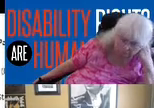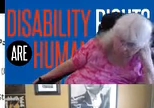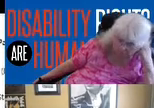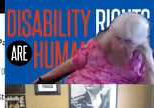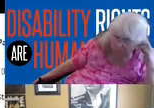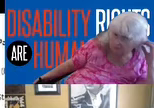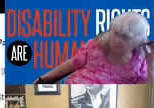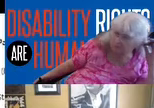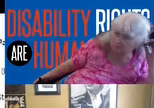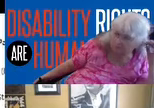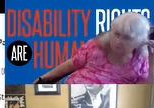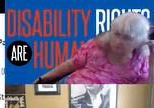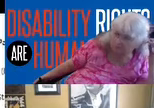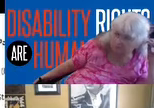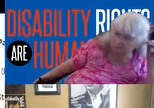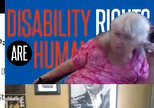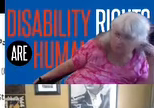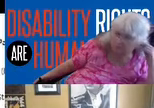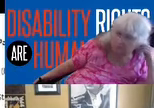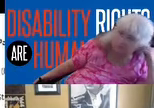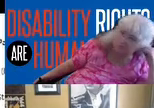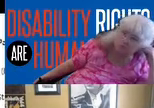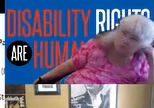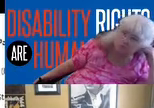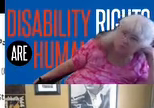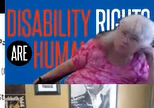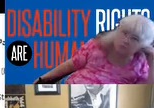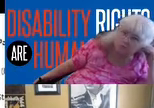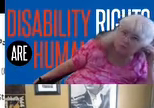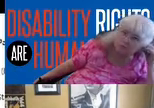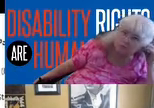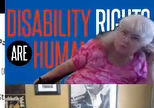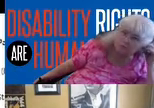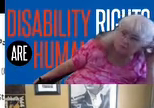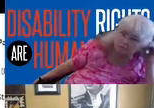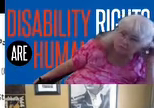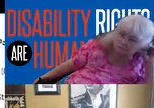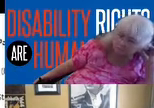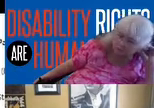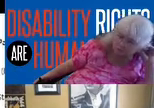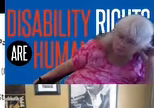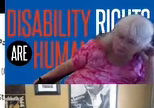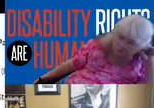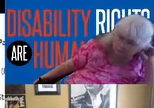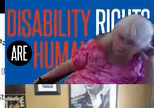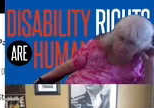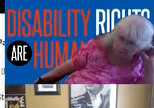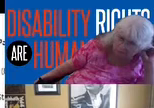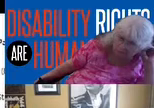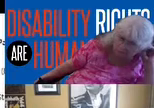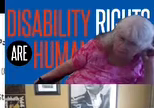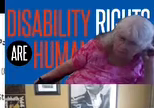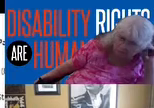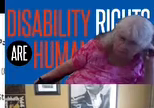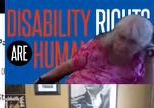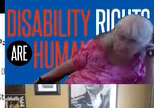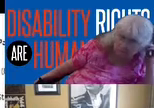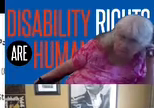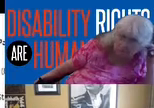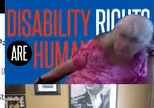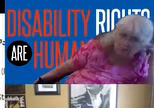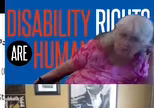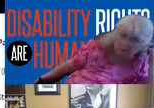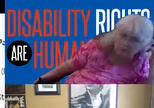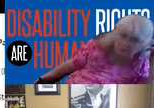for asking and answering questions, or just generally throughout the meeting if people need or have a comment to